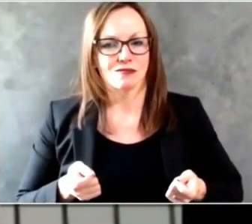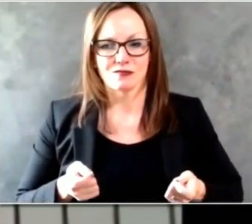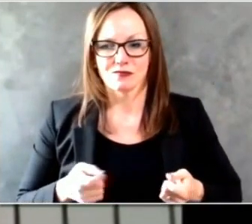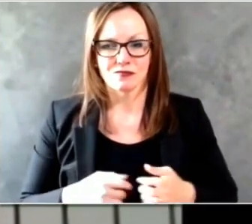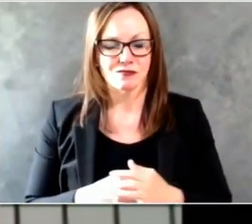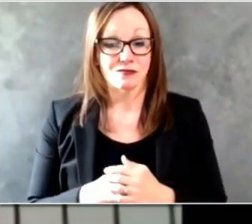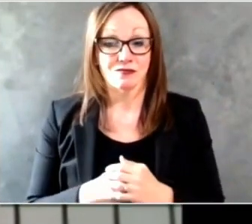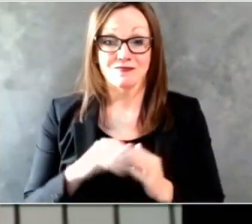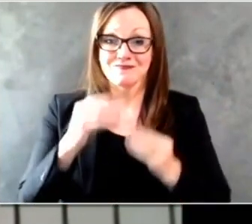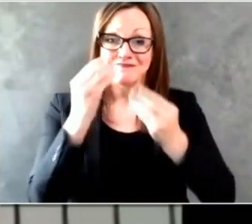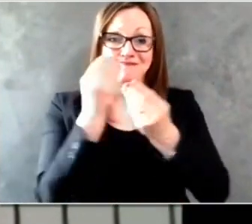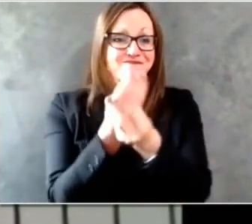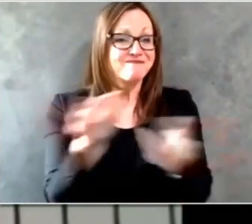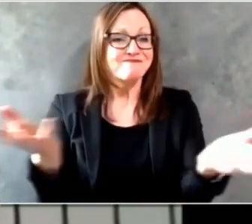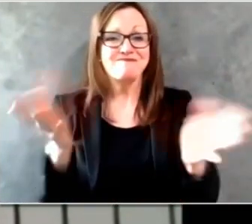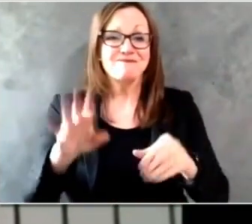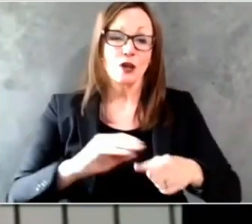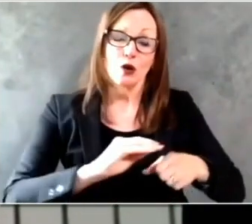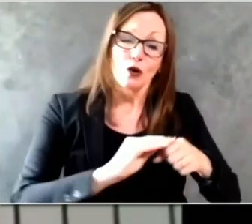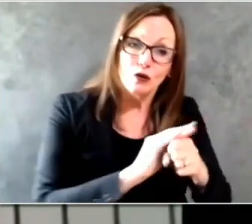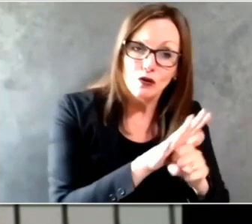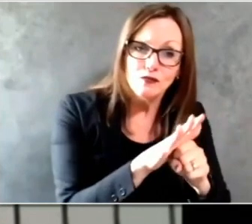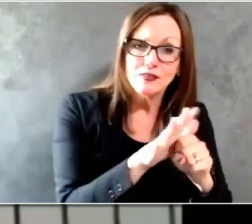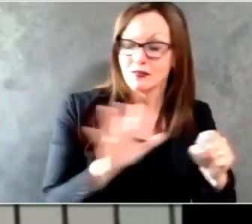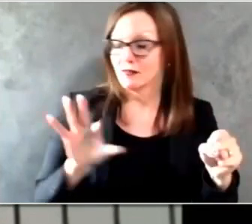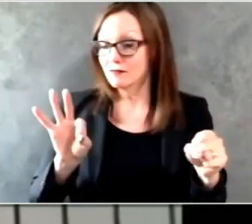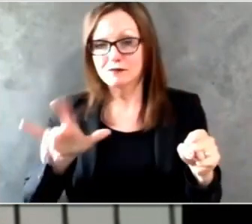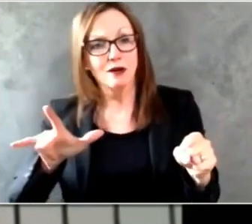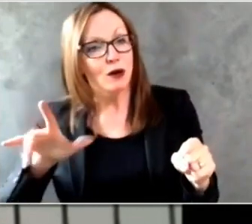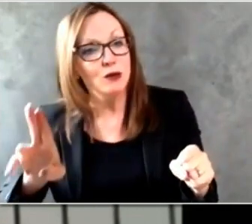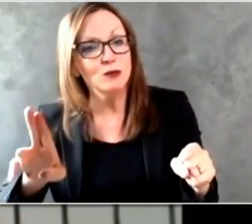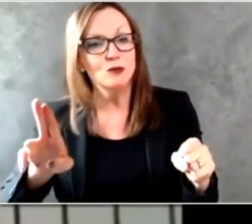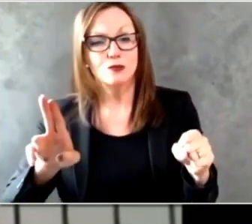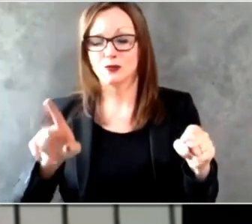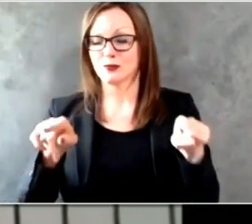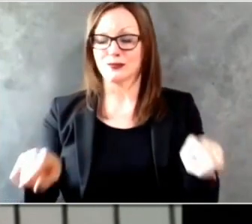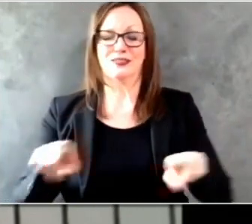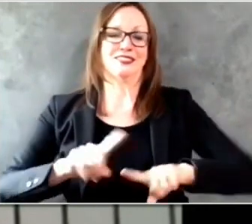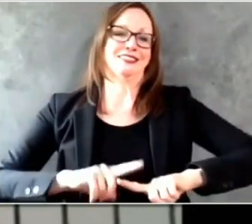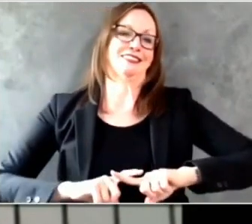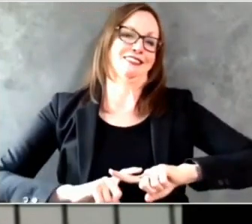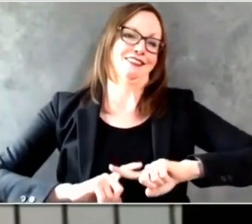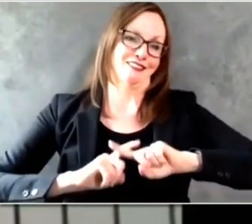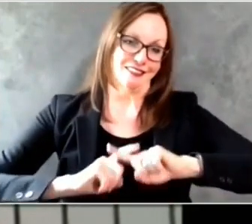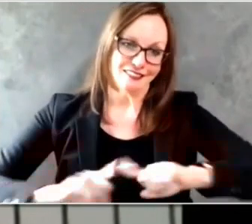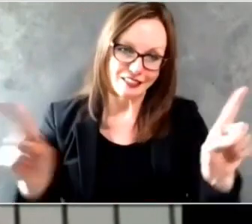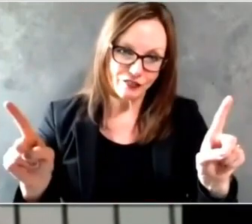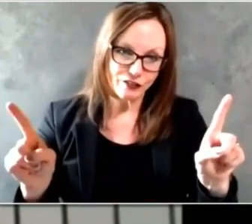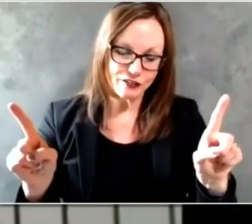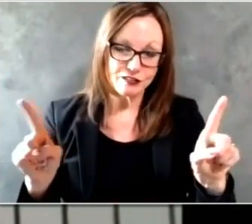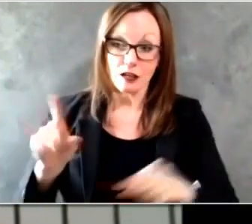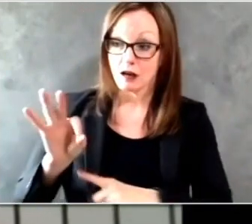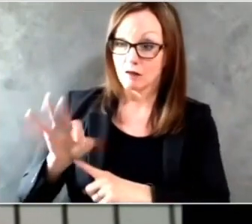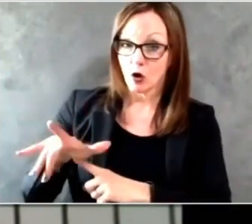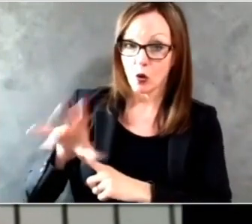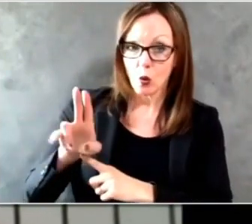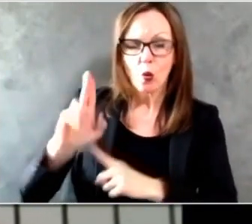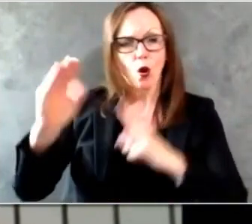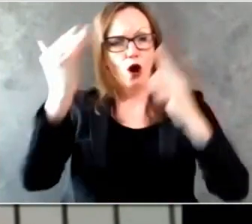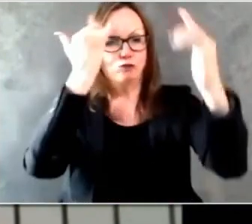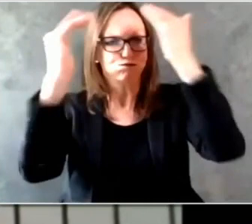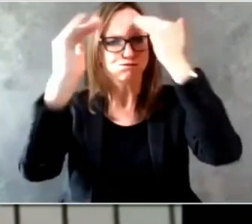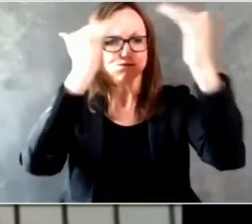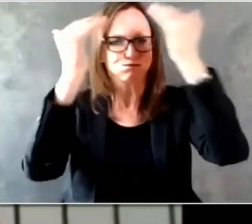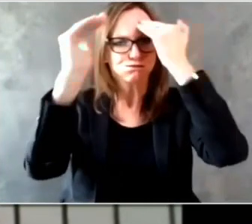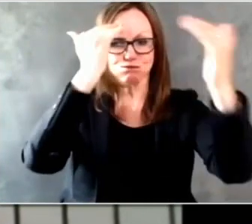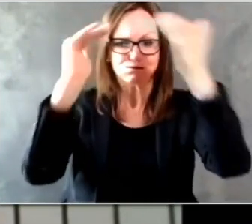goes and learn, you know, as time goes on throughout this pandemic. So I think what I would say is, you know,